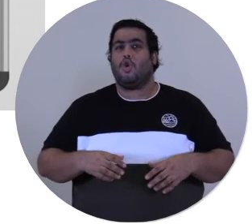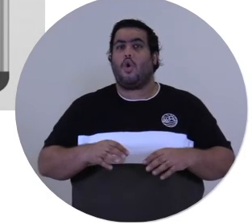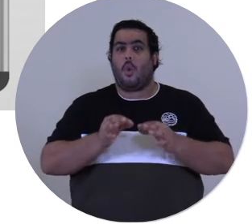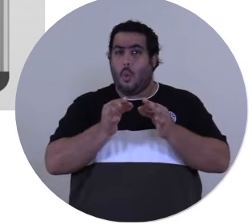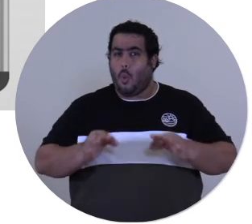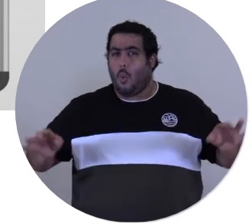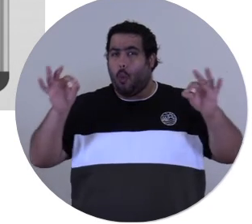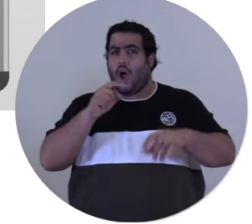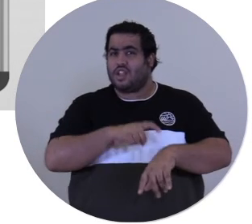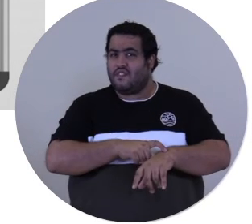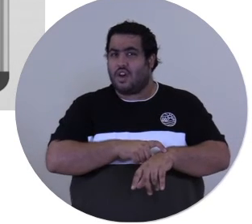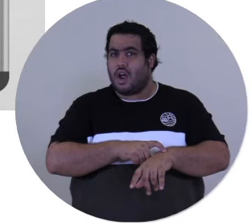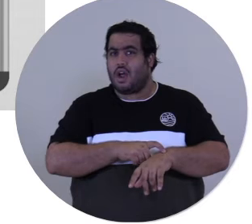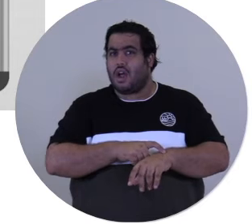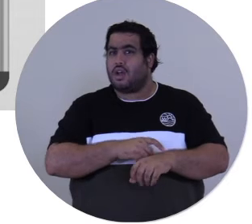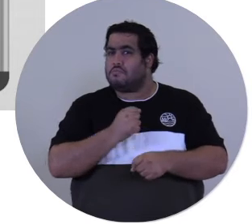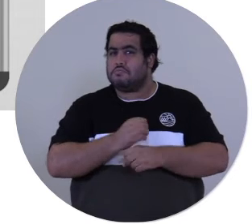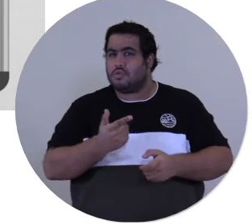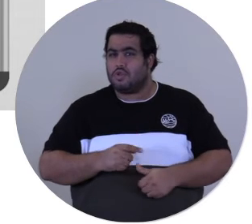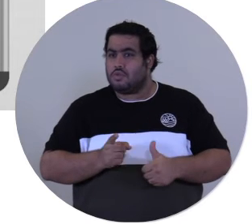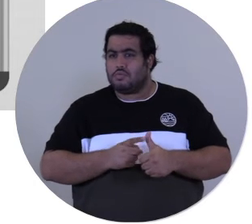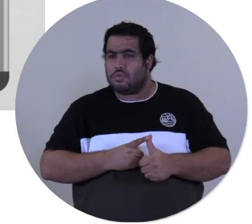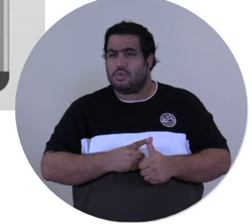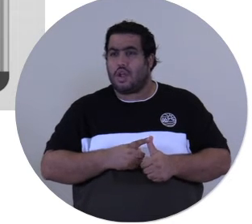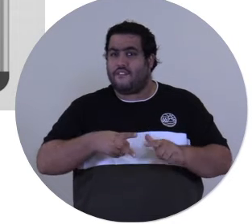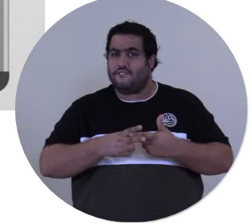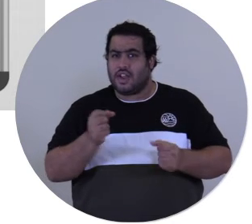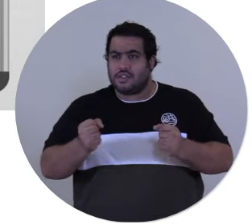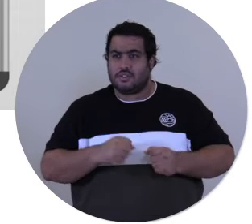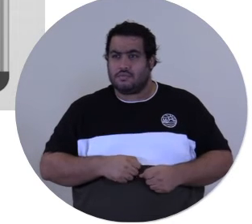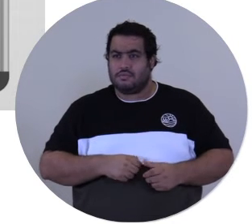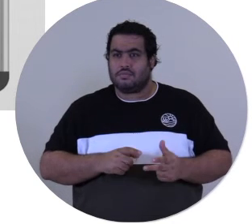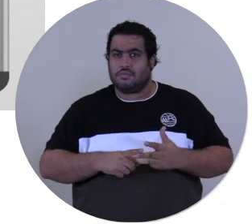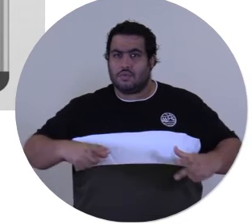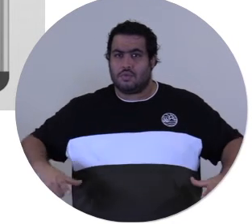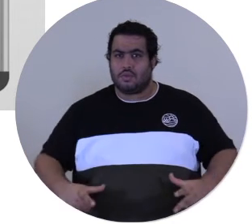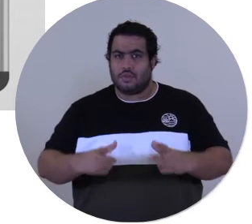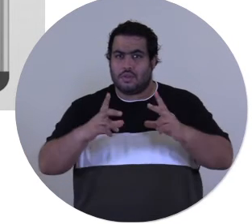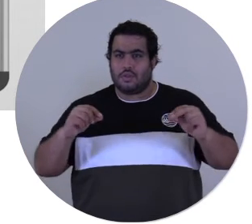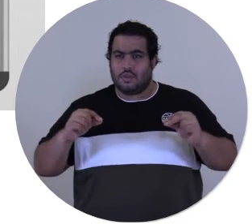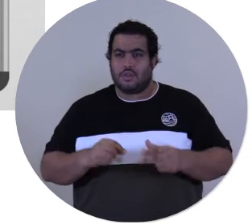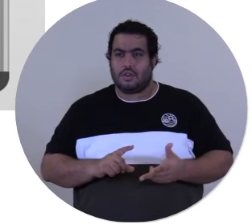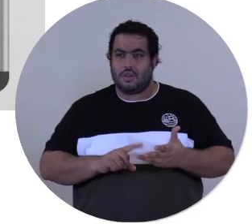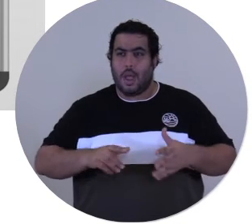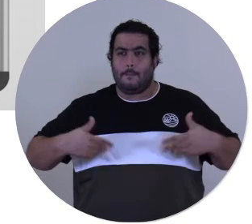People used to fix cars, practice pottery, and play outdoor games with their neighbors.